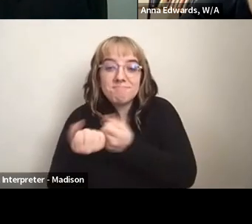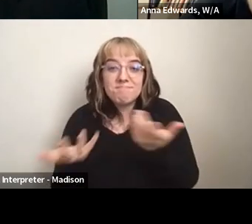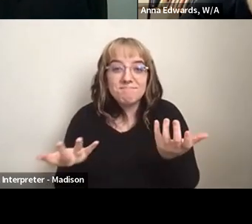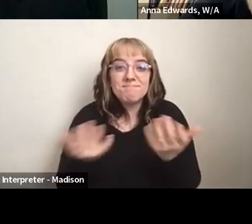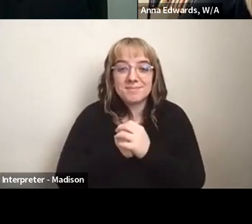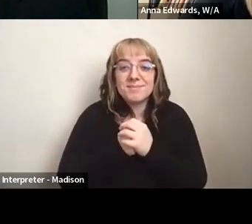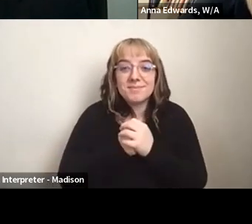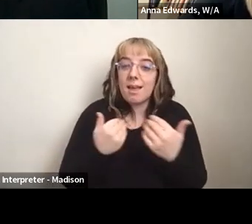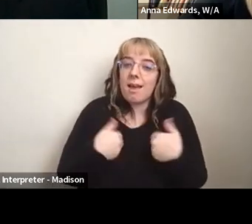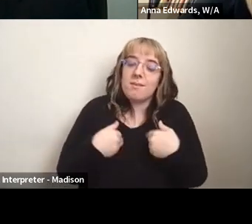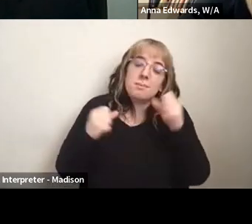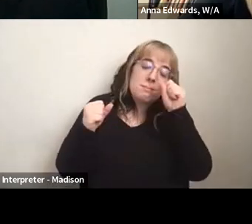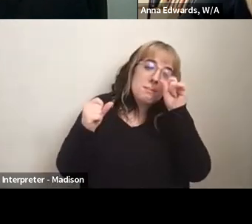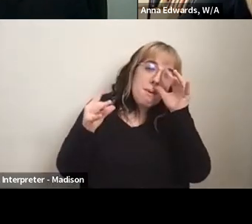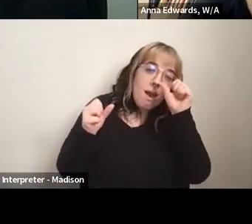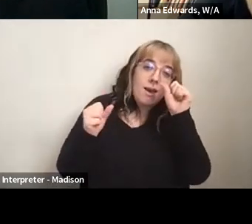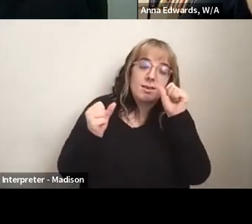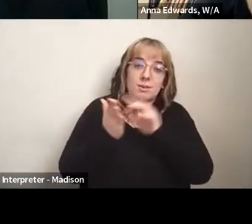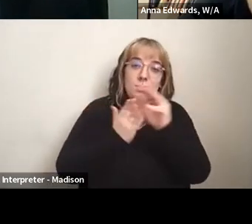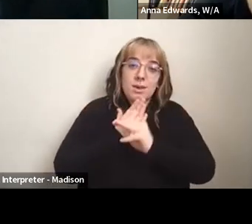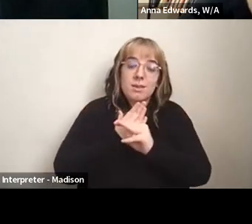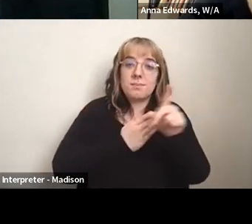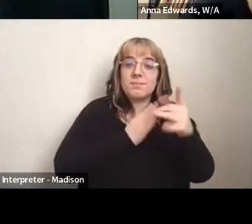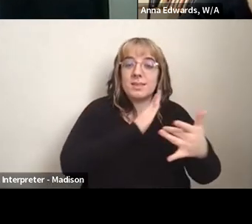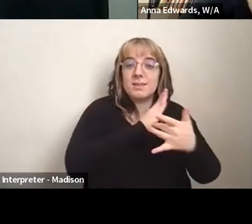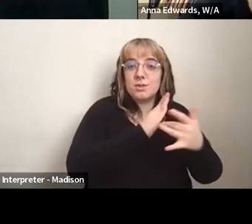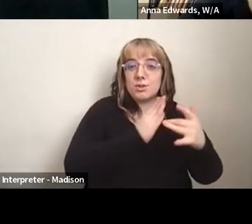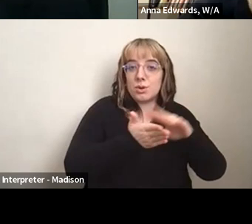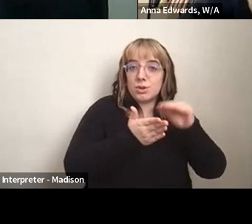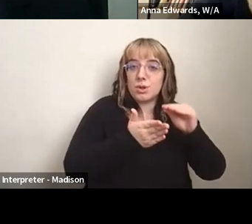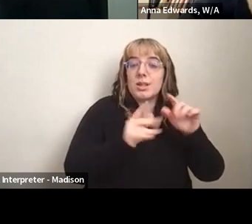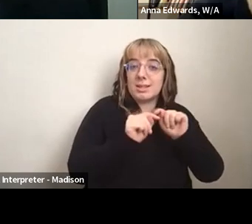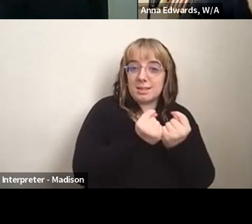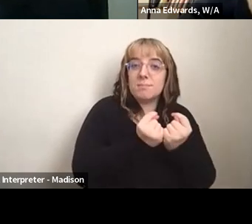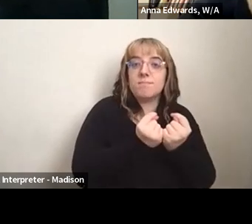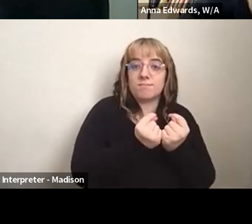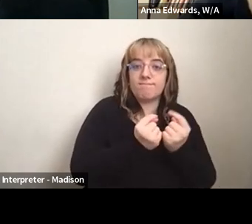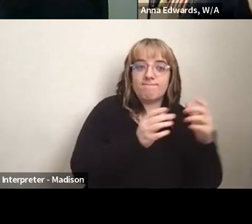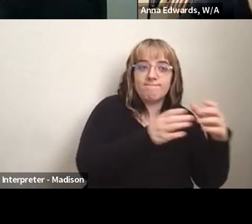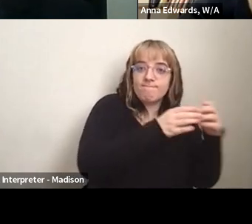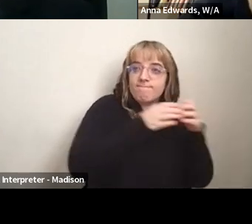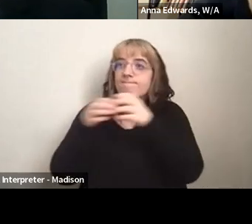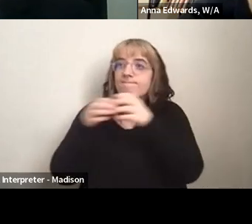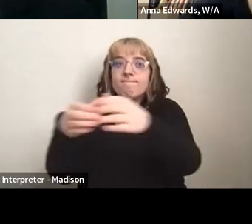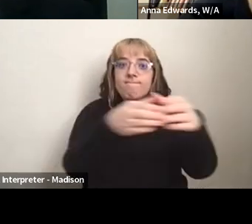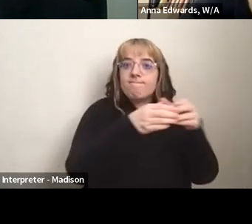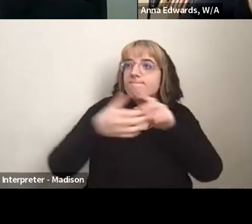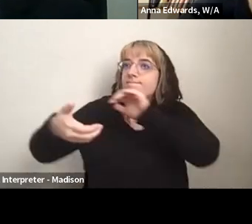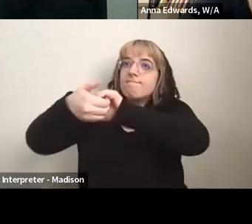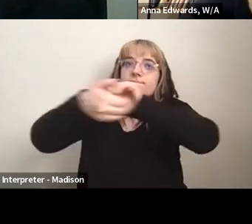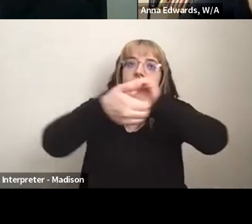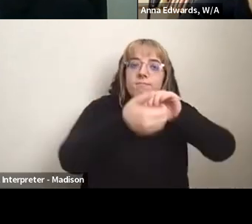an amazing curriculum and digital learning team that goes out and works with all schools,